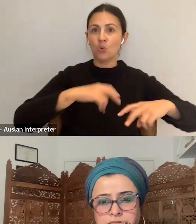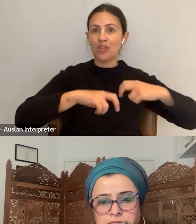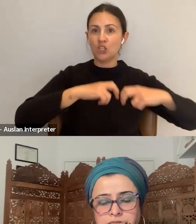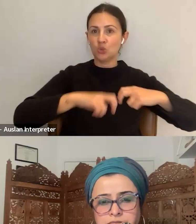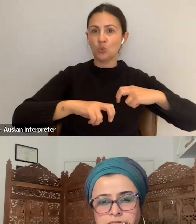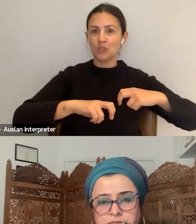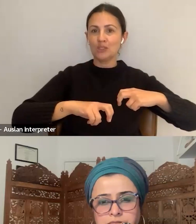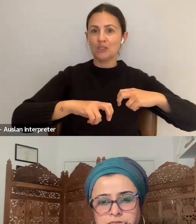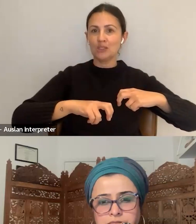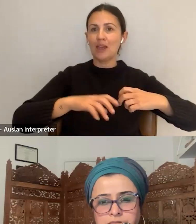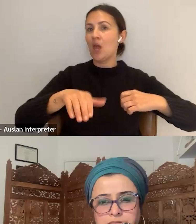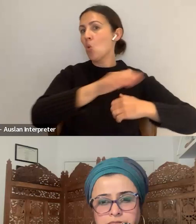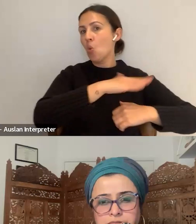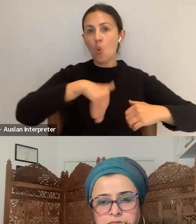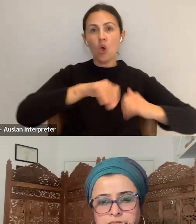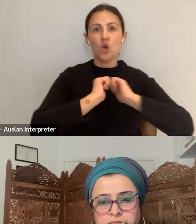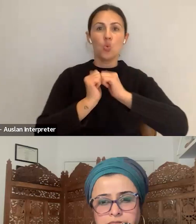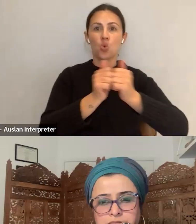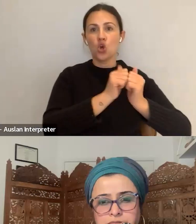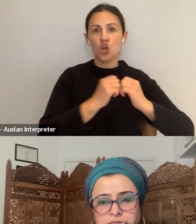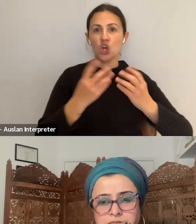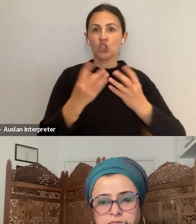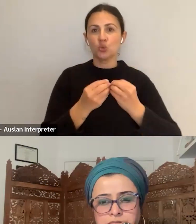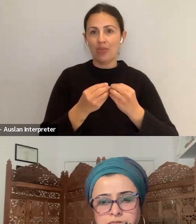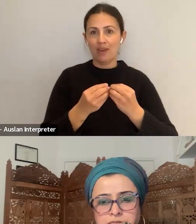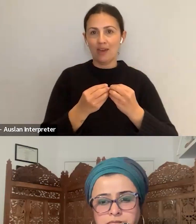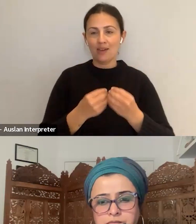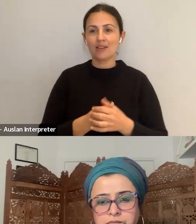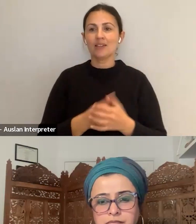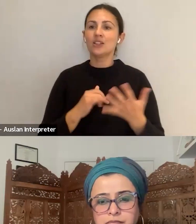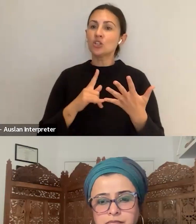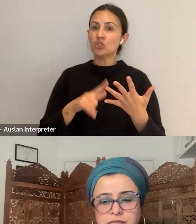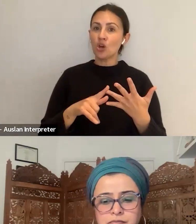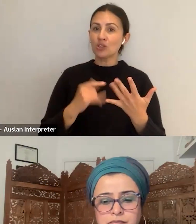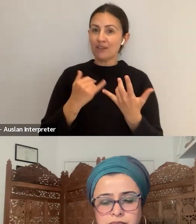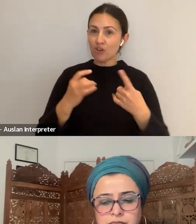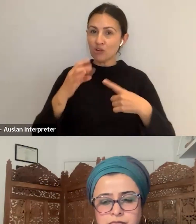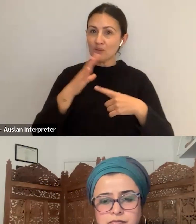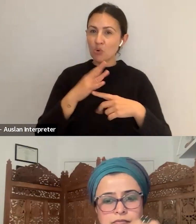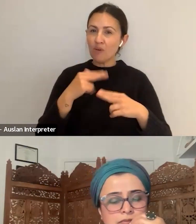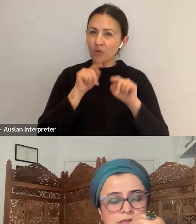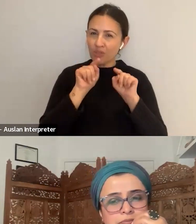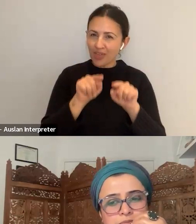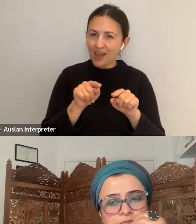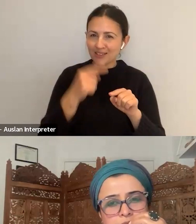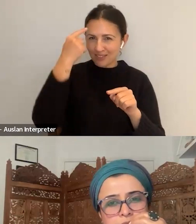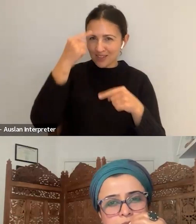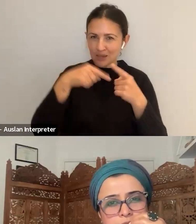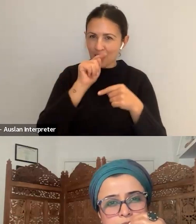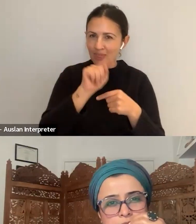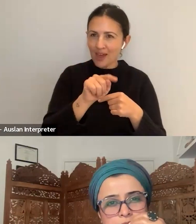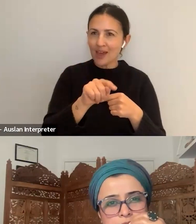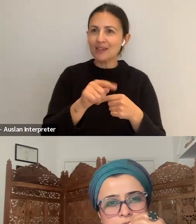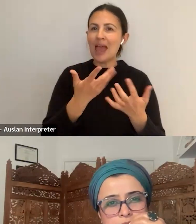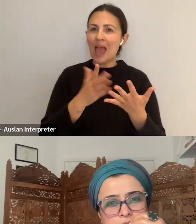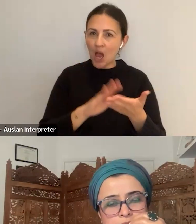it. Because conflict is generative. There's all of these really important things that are put in place as like the foundation from which we proceed to engage with one